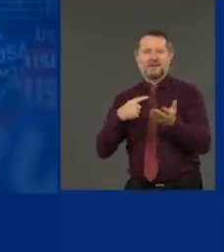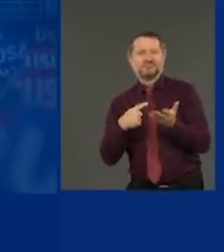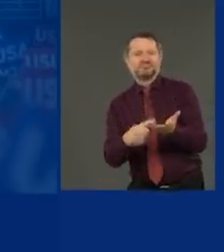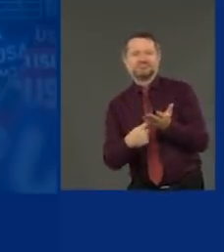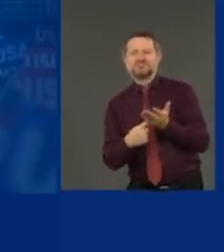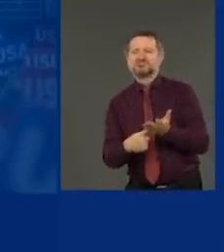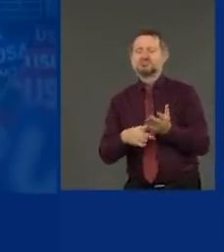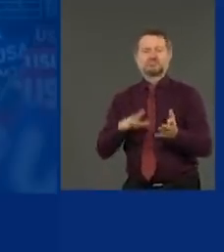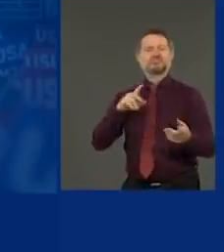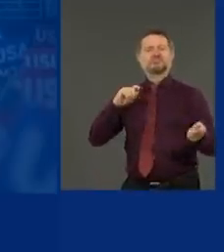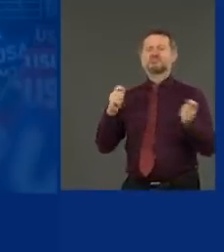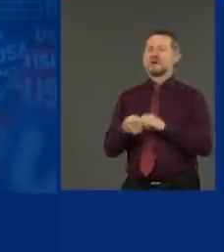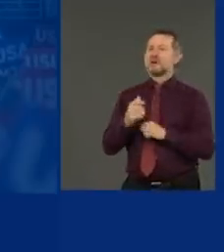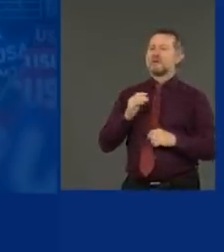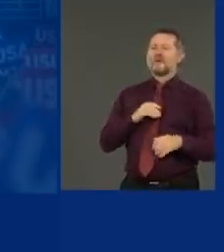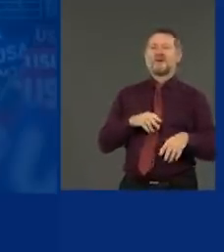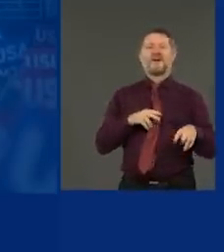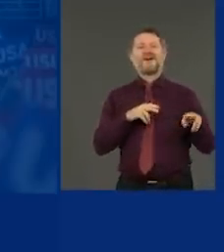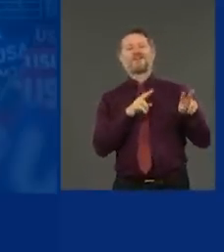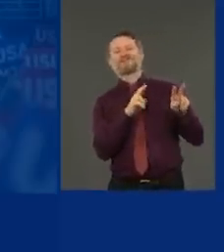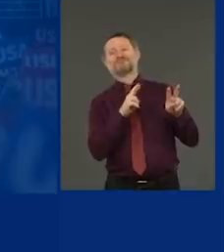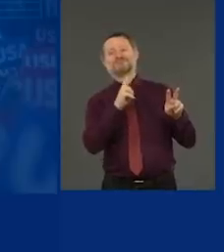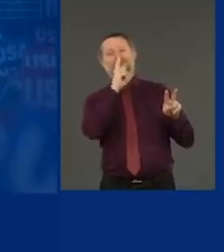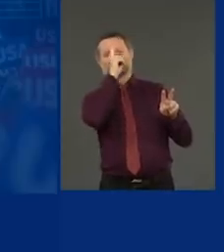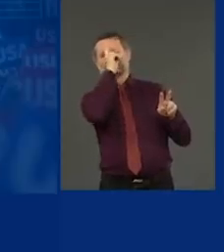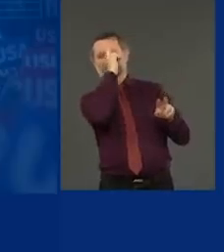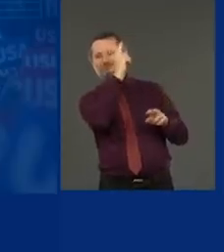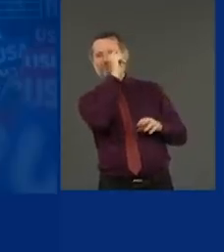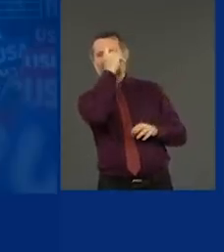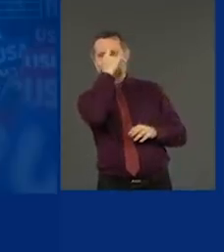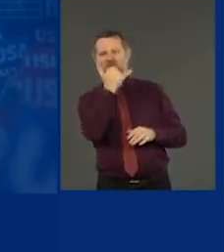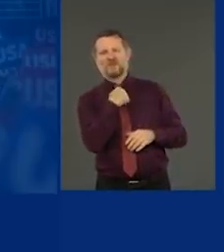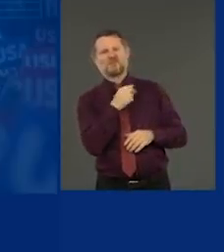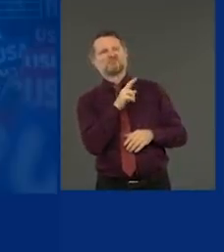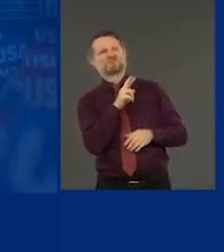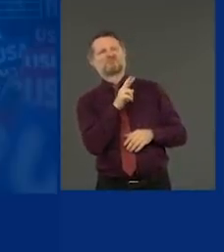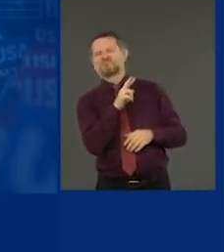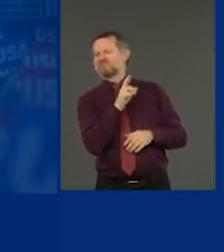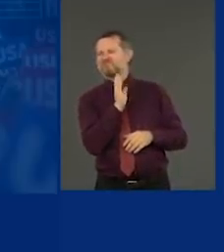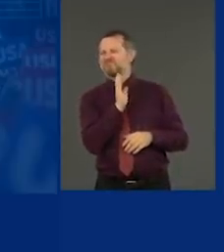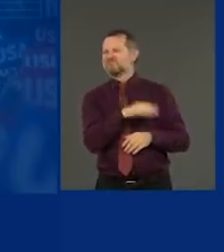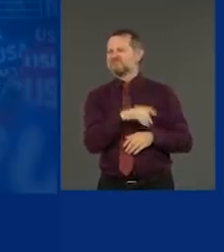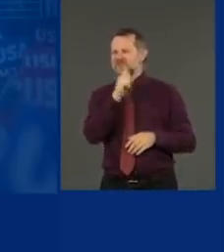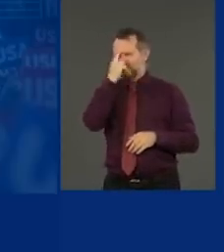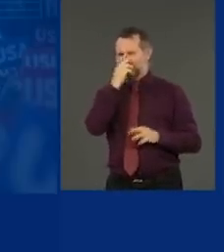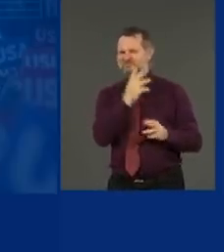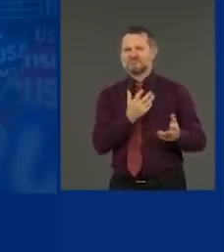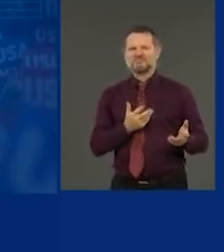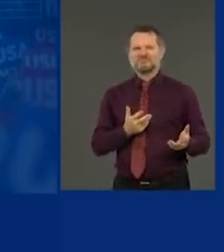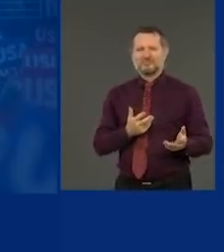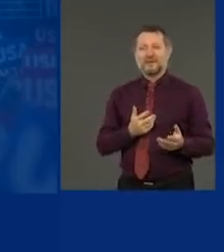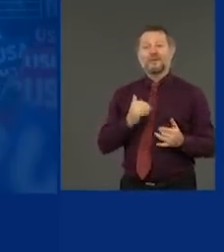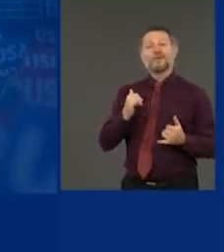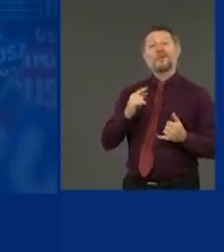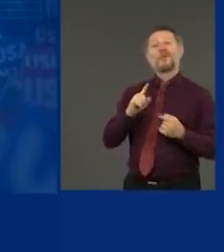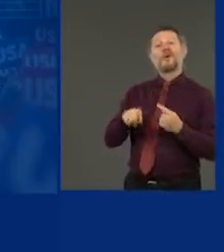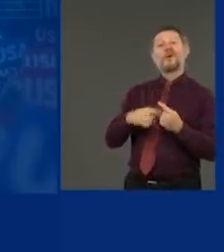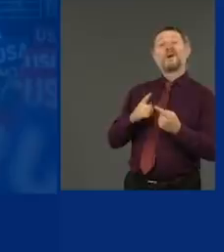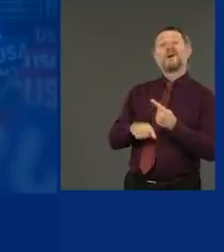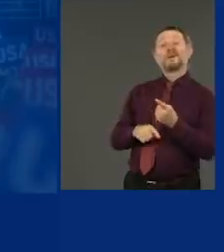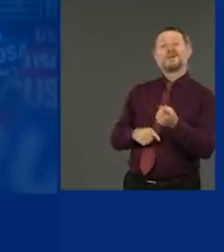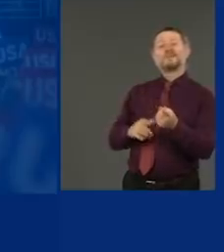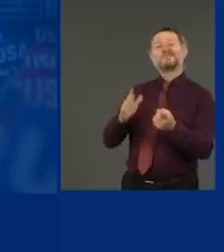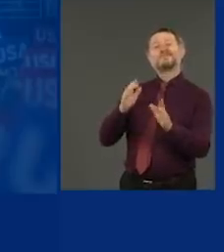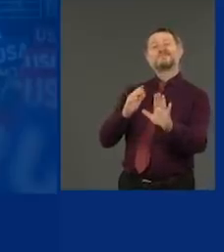right? Ask yourself, when was the last time government was as essential as it